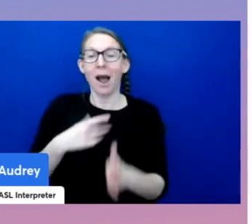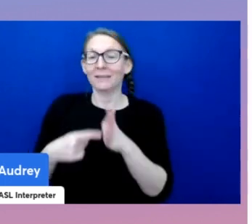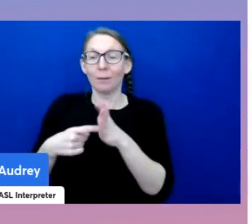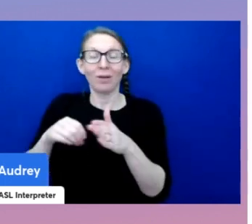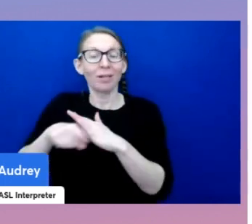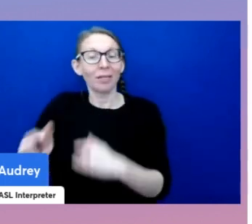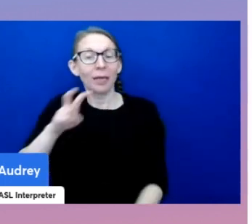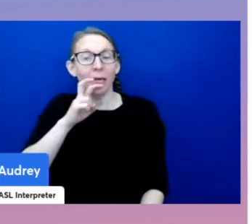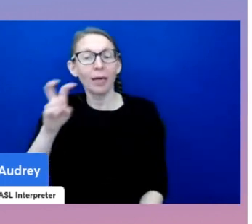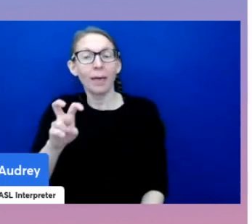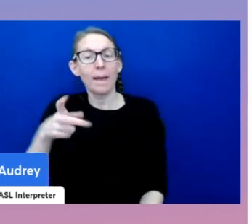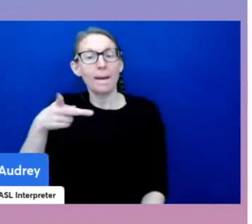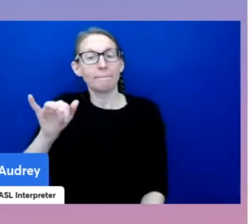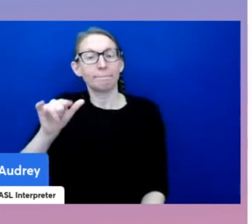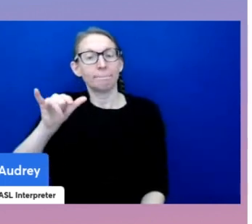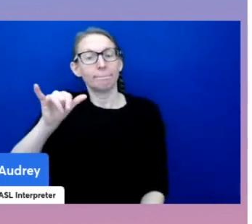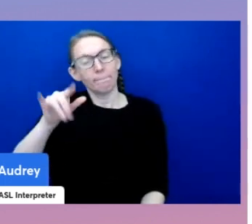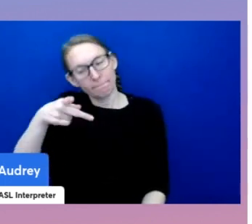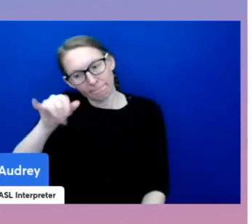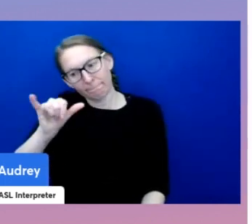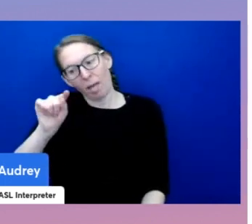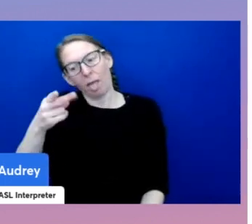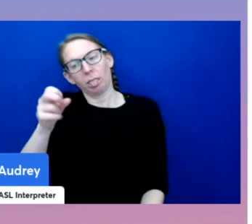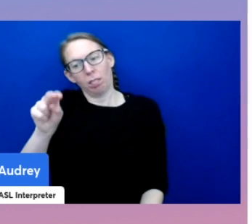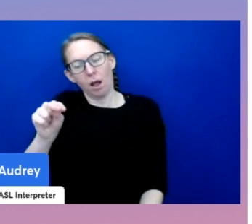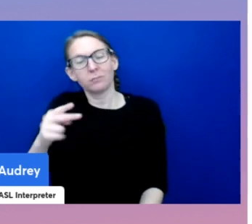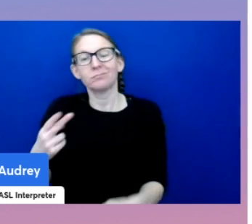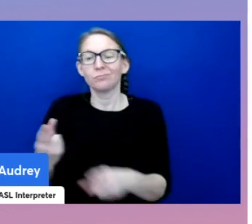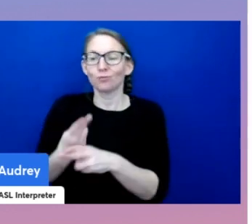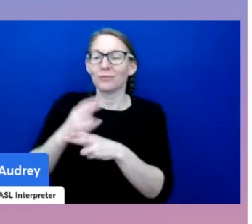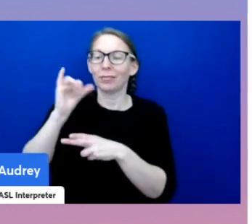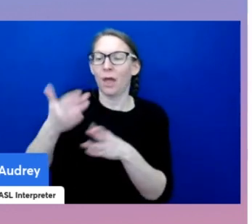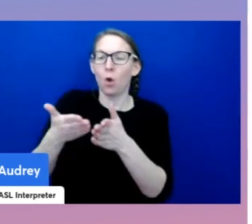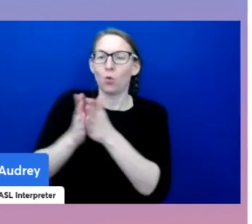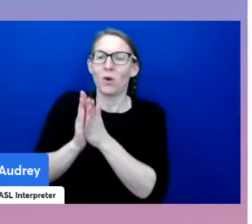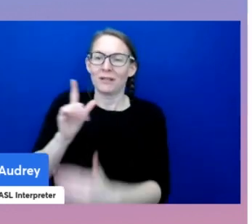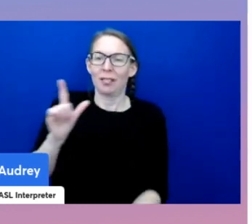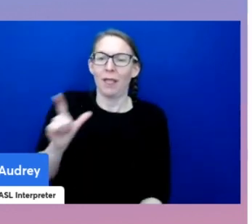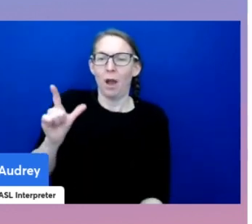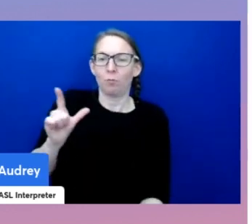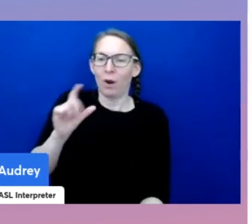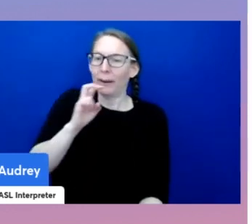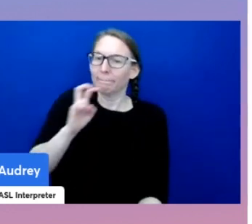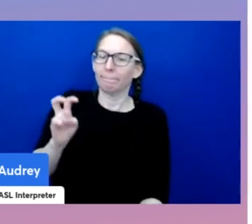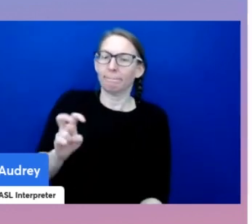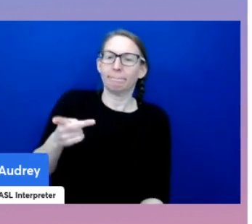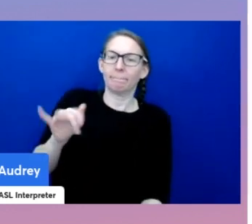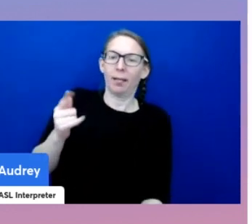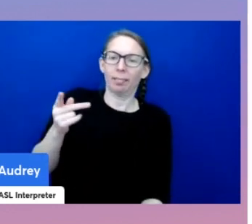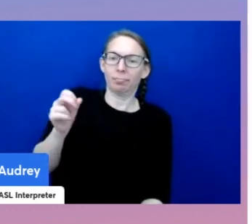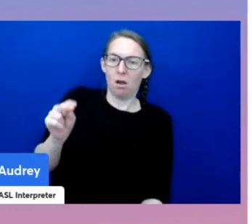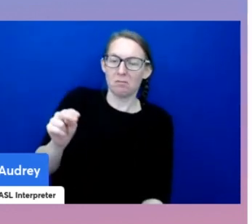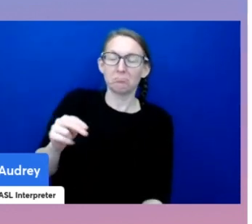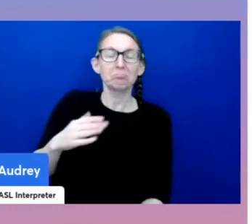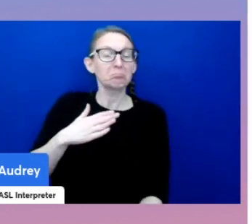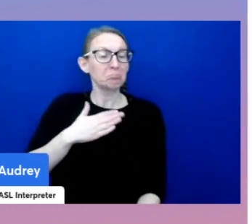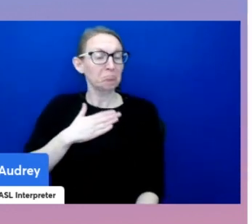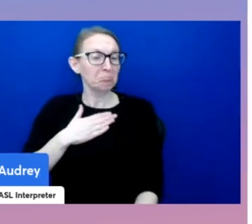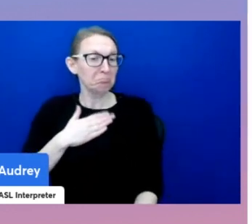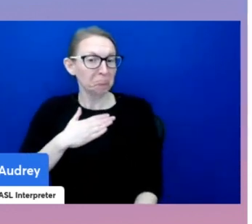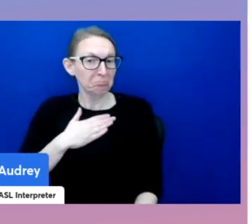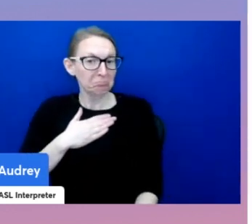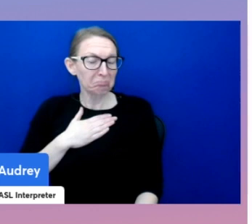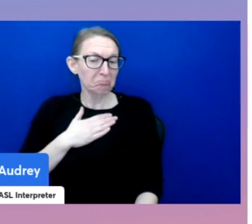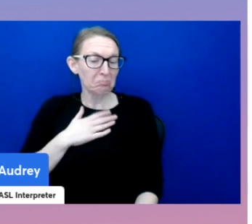Python, using the requests library in Python. I find Python to be a lot